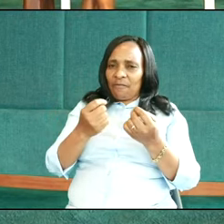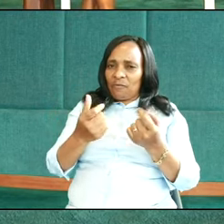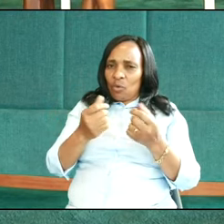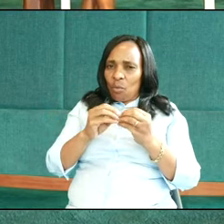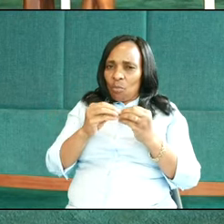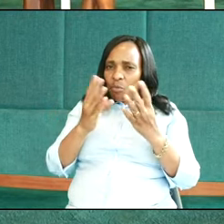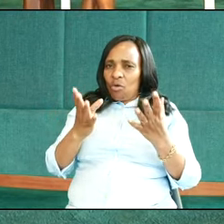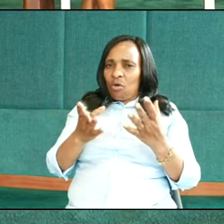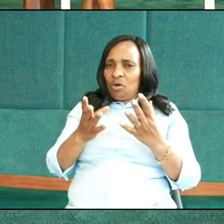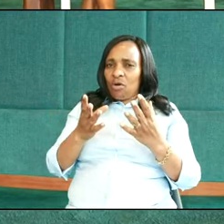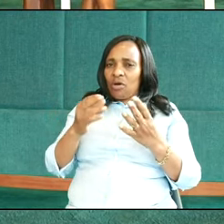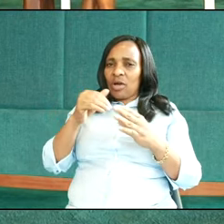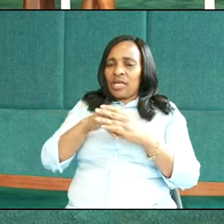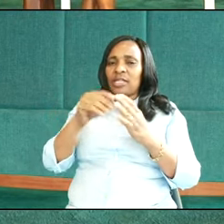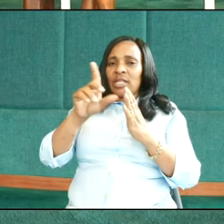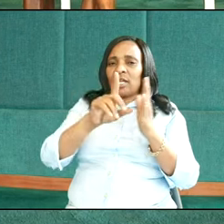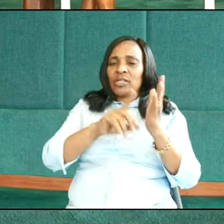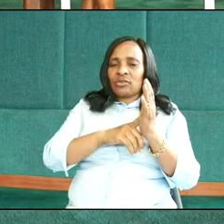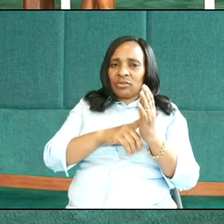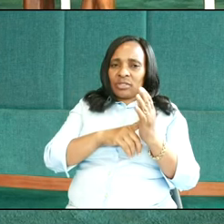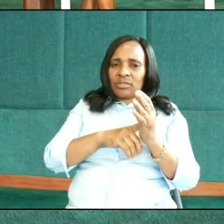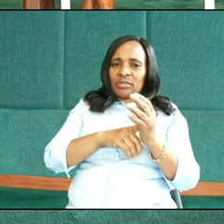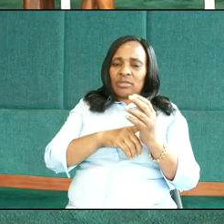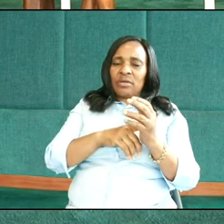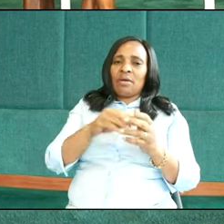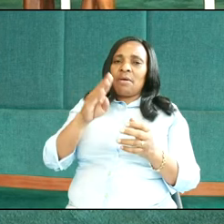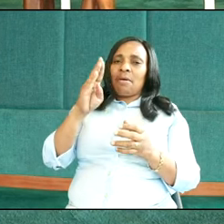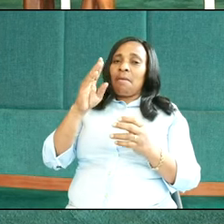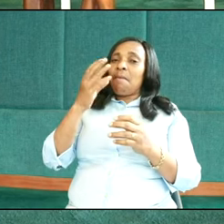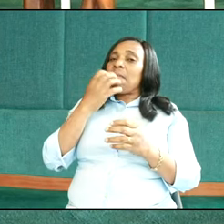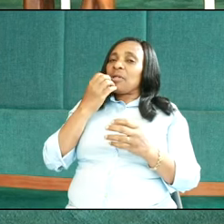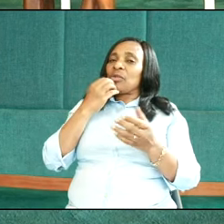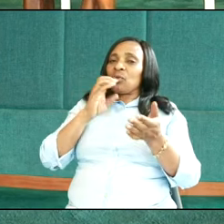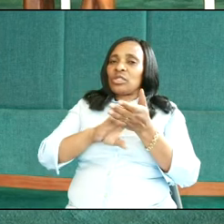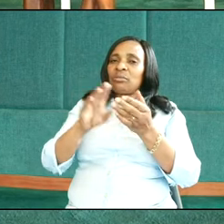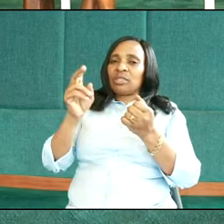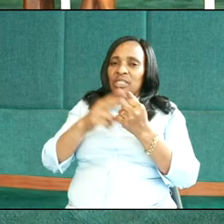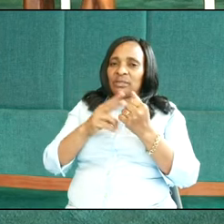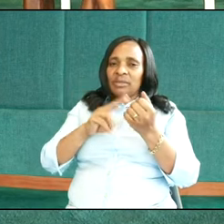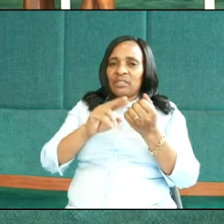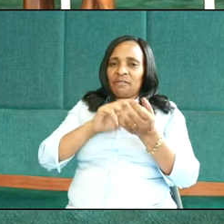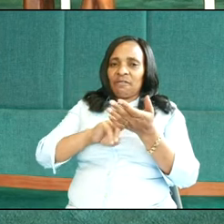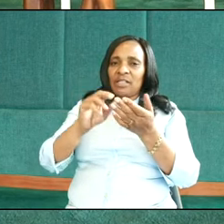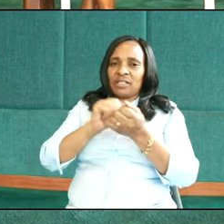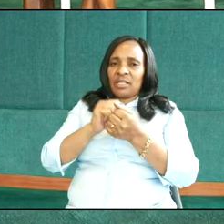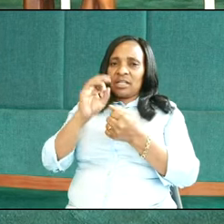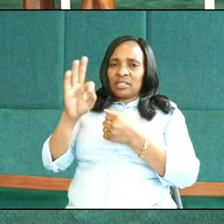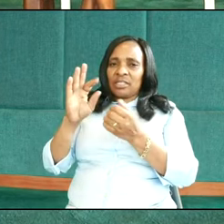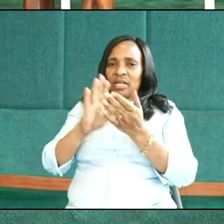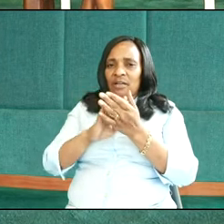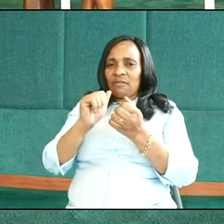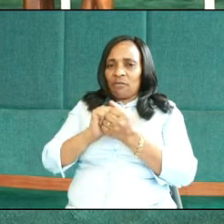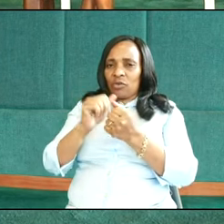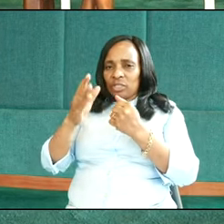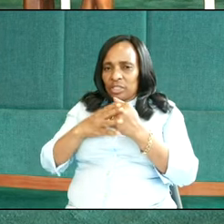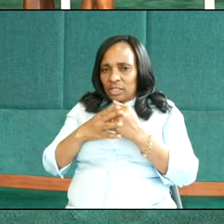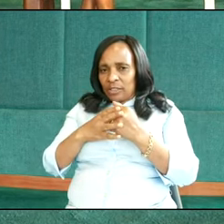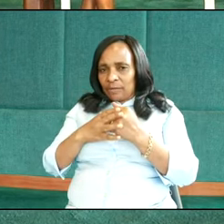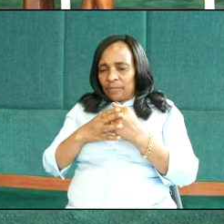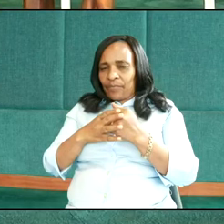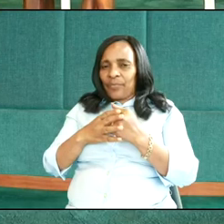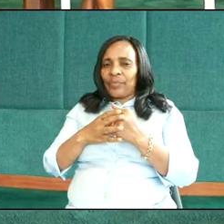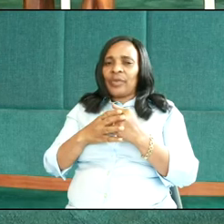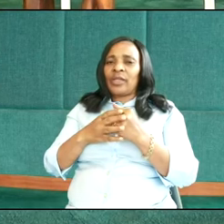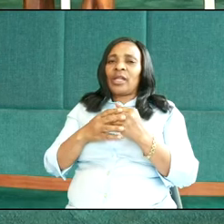seen there in the lesson. If you can just read, Biyaki, Matthew chapter 7, verse 13 and 14. John, if you could read Matthew